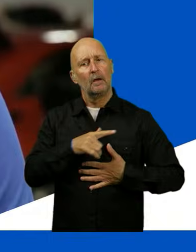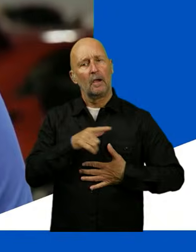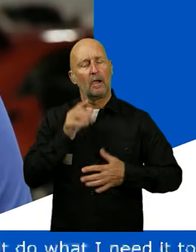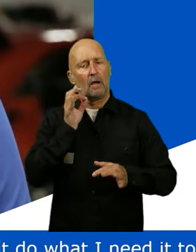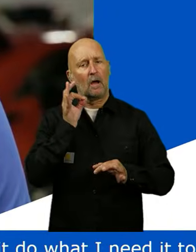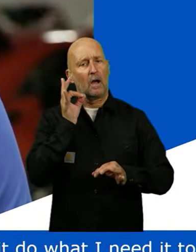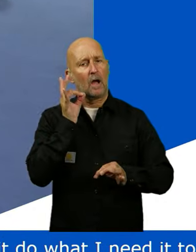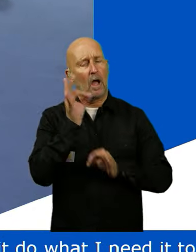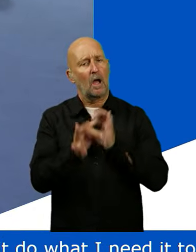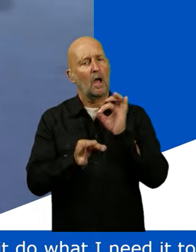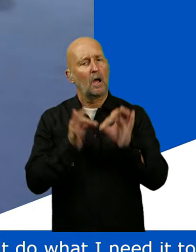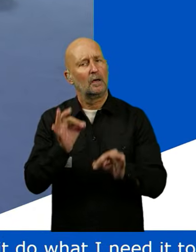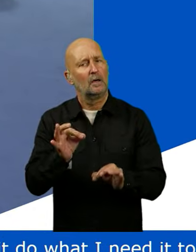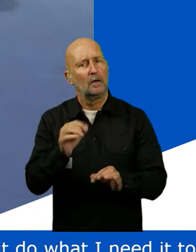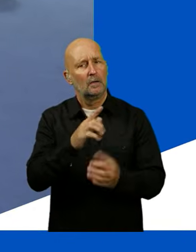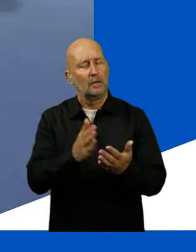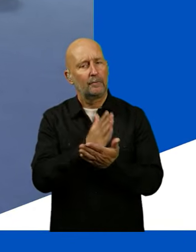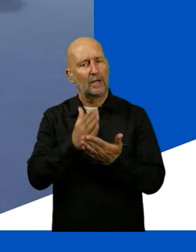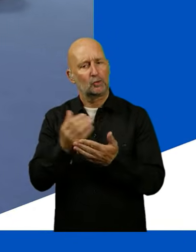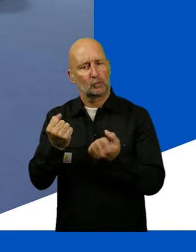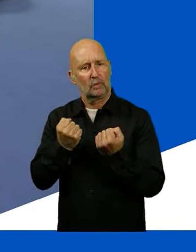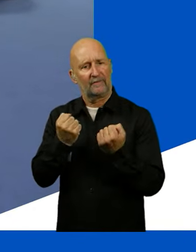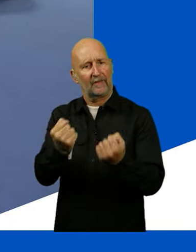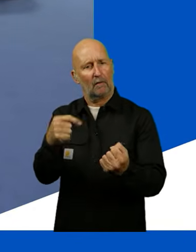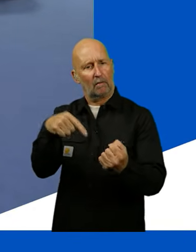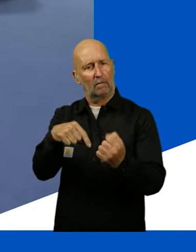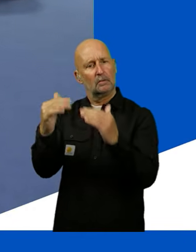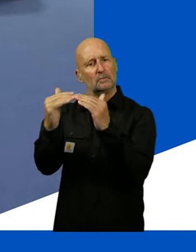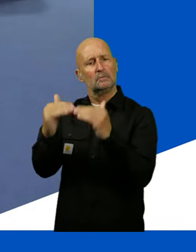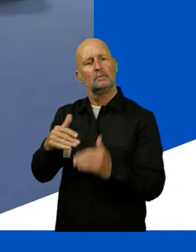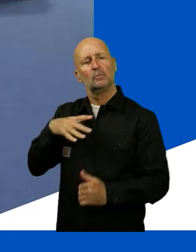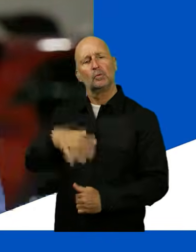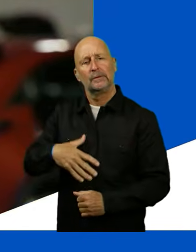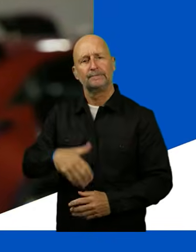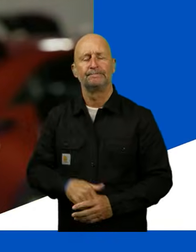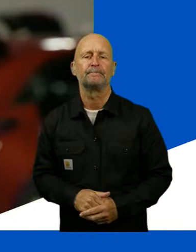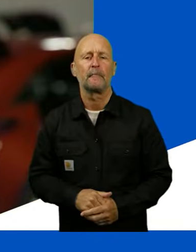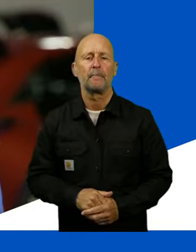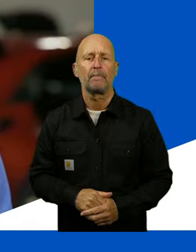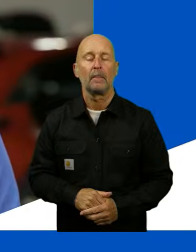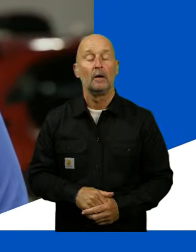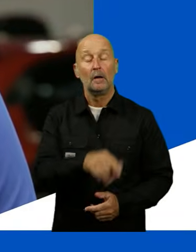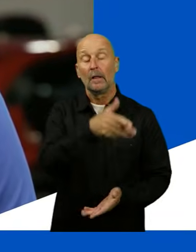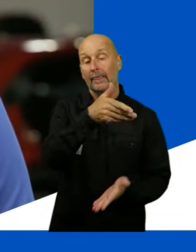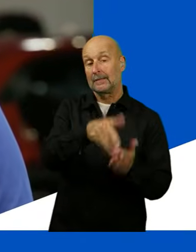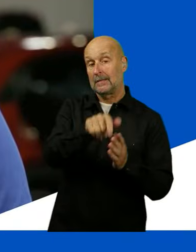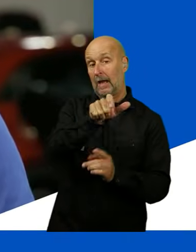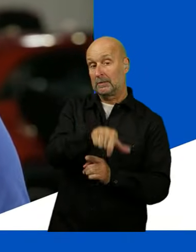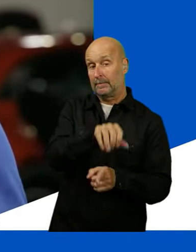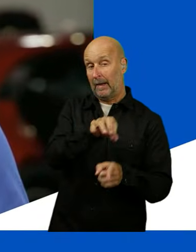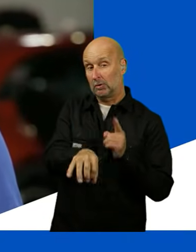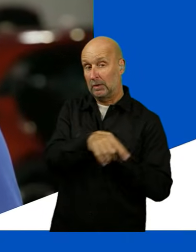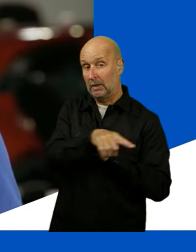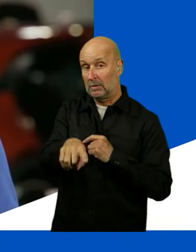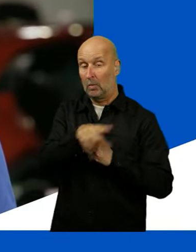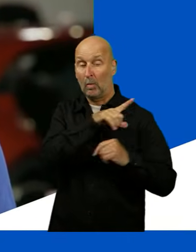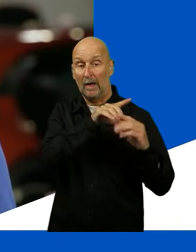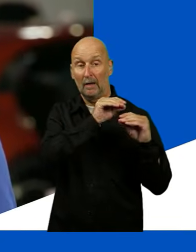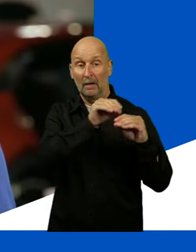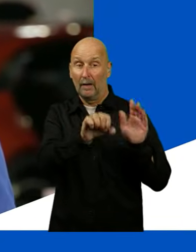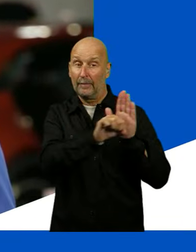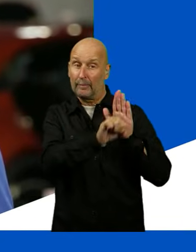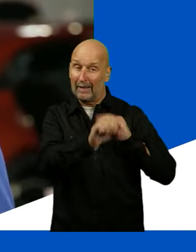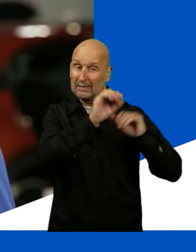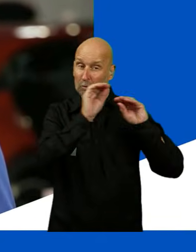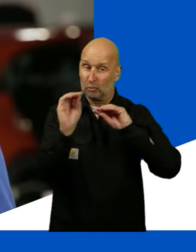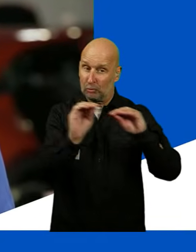asking to make sure that the vehicle is meeting their needs day to day? So the sales specialists that they'll talk to in the dealership have been trained by their brands to understand